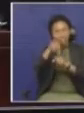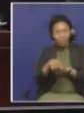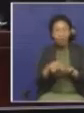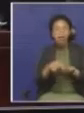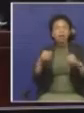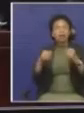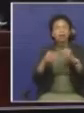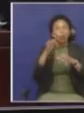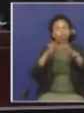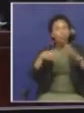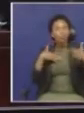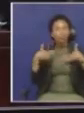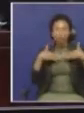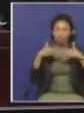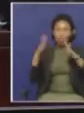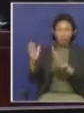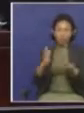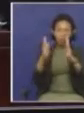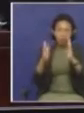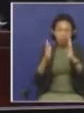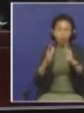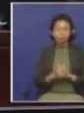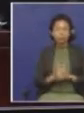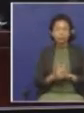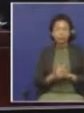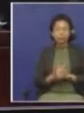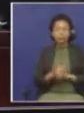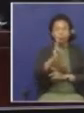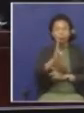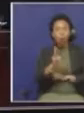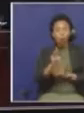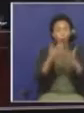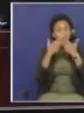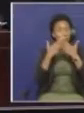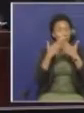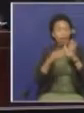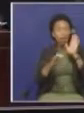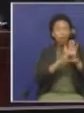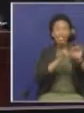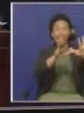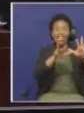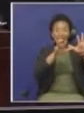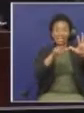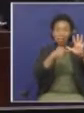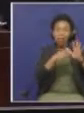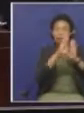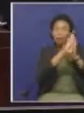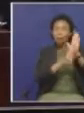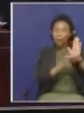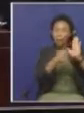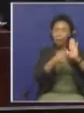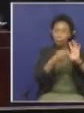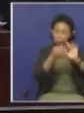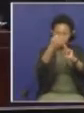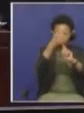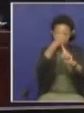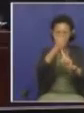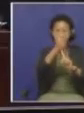administrative interface. We also have studied Clause 18 of the bill, which deals with the recovery